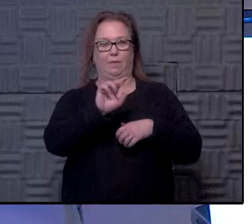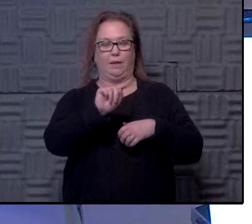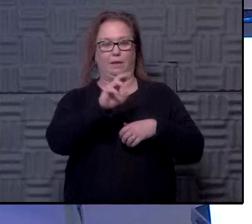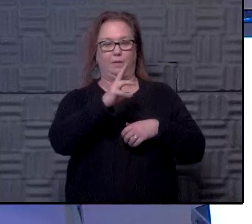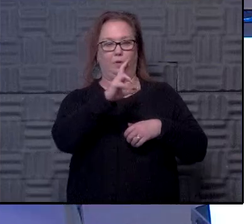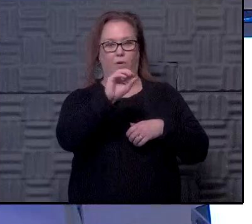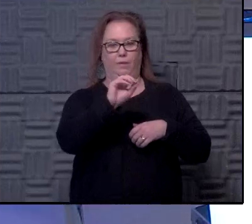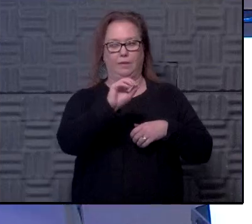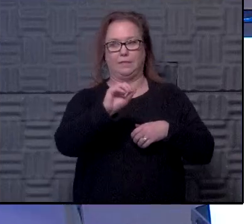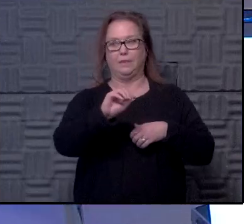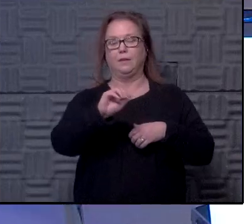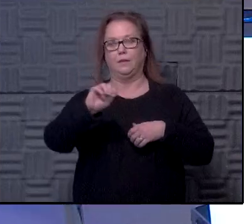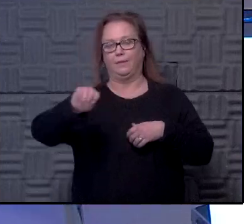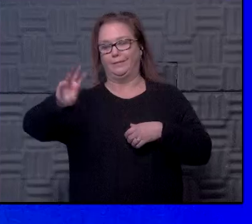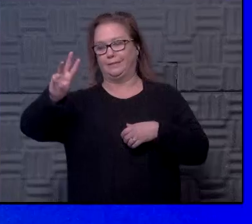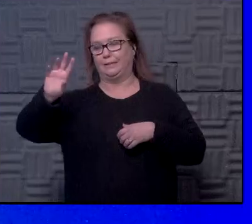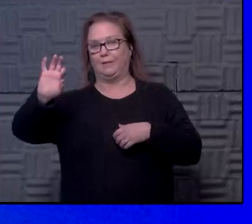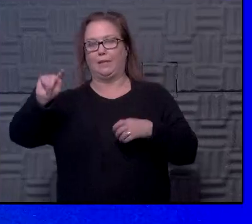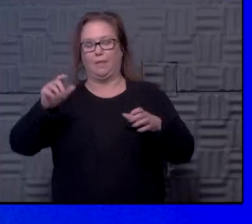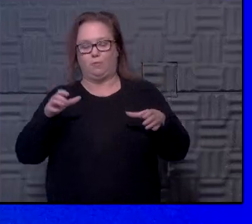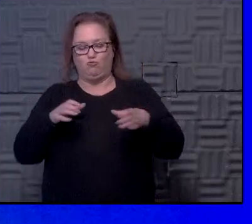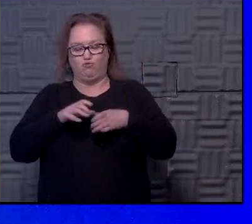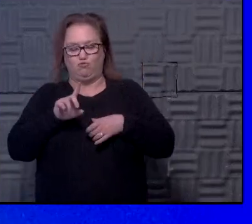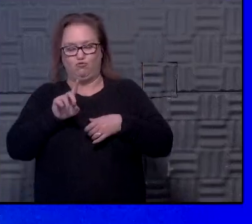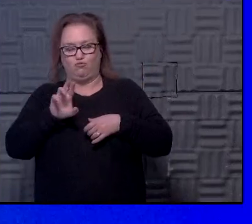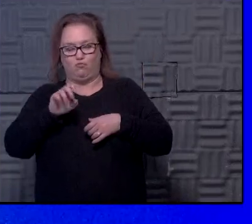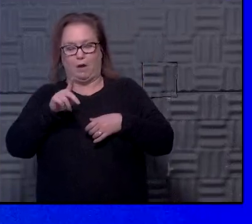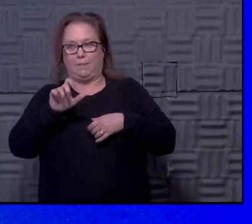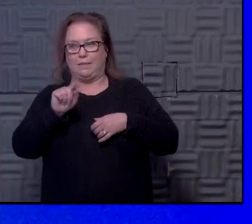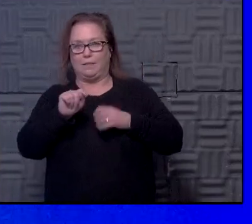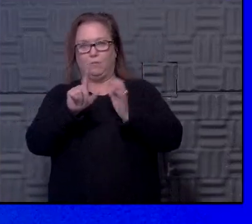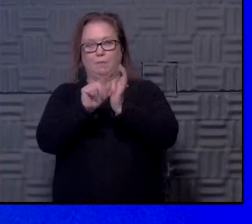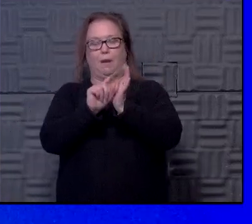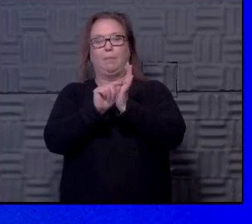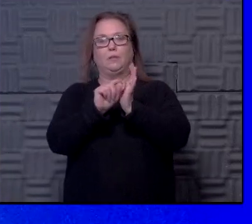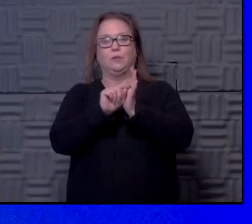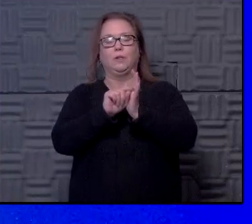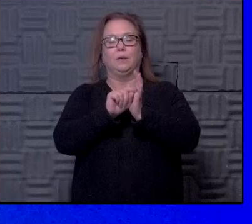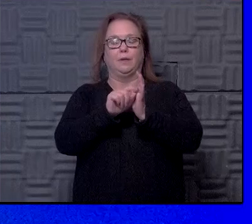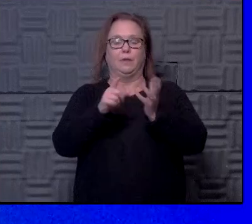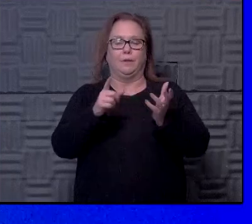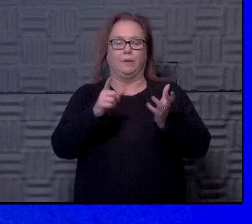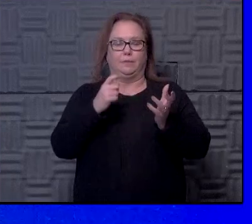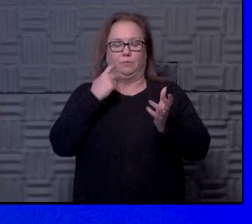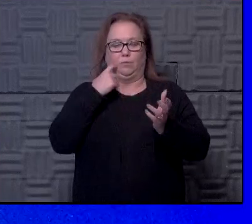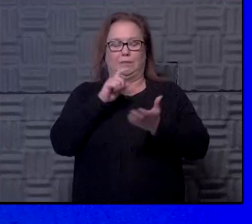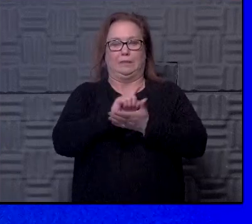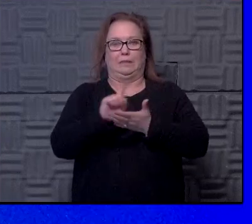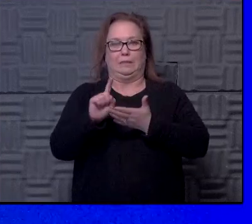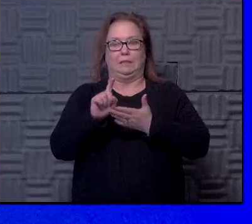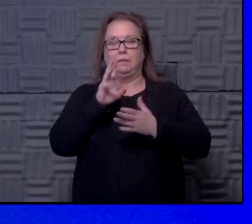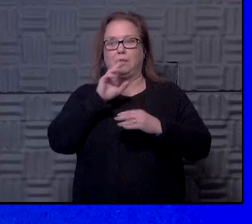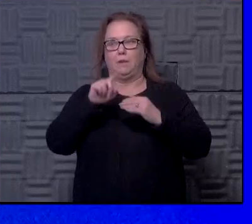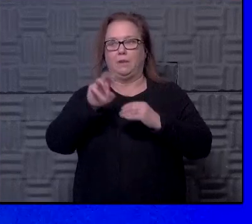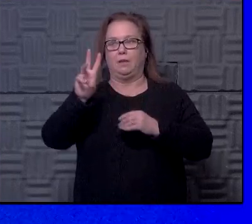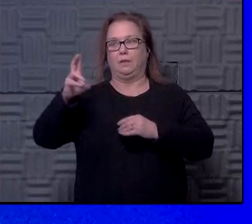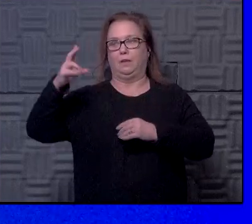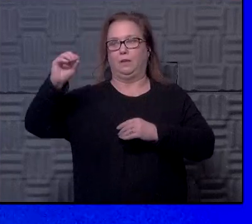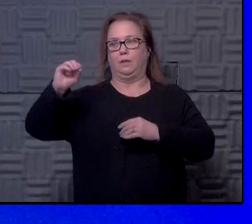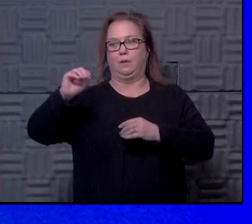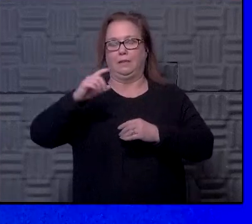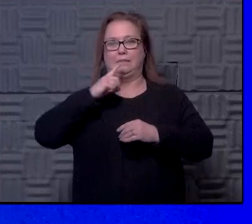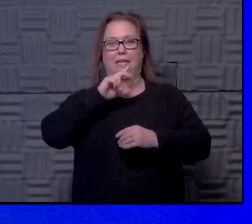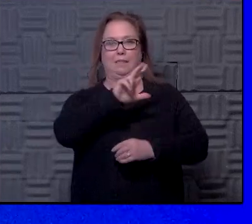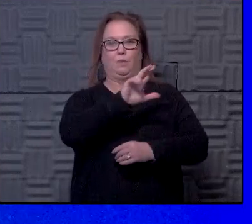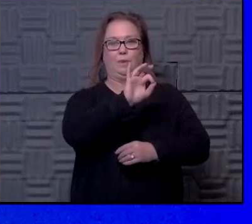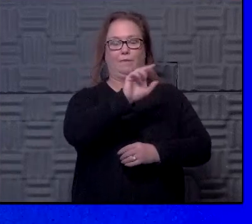has long said 3 feet. Yeah, absolutely. As of earlier this week, that was unpublished data put out in a press release. Just to your point, the World Health Organization has